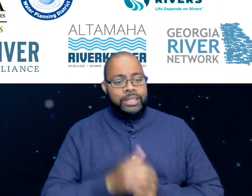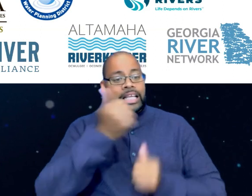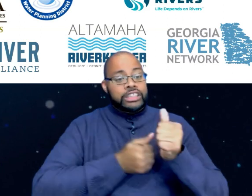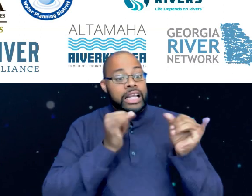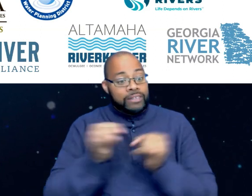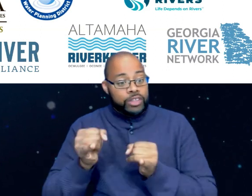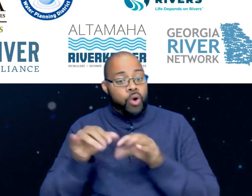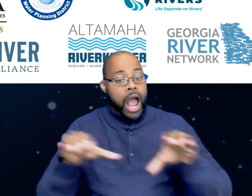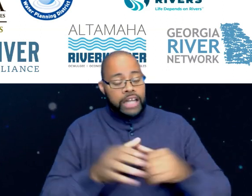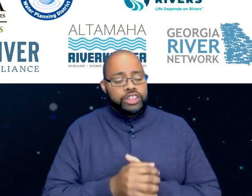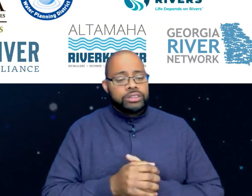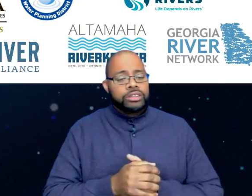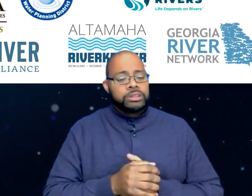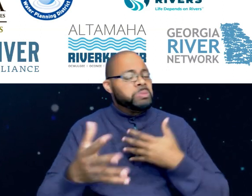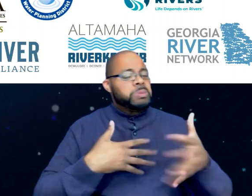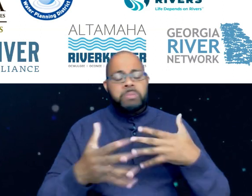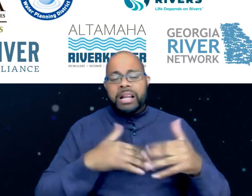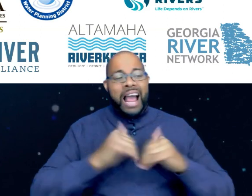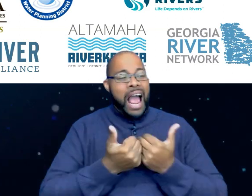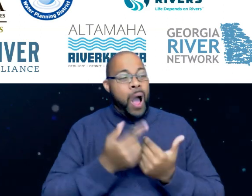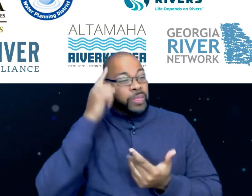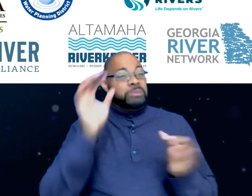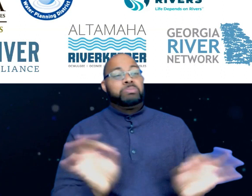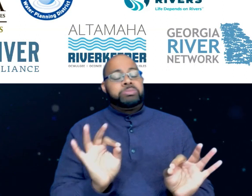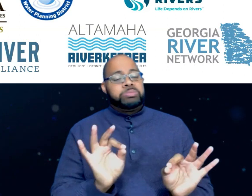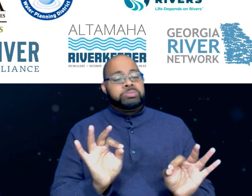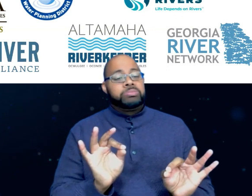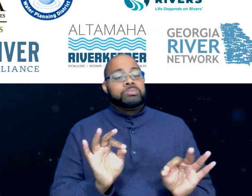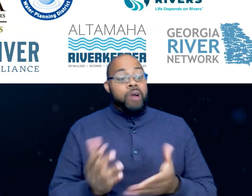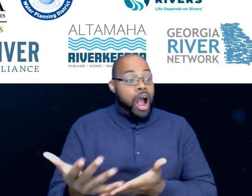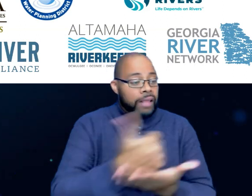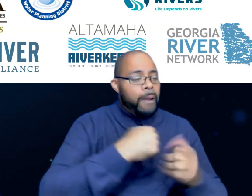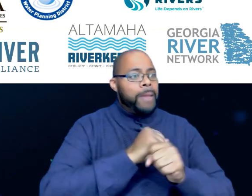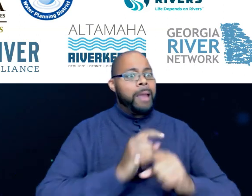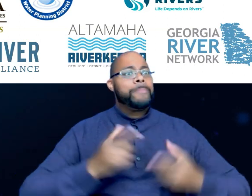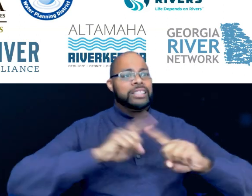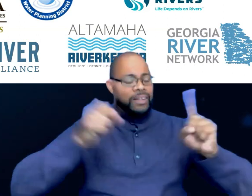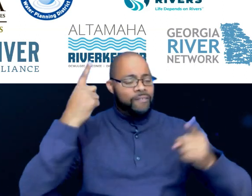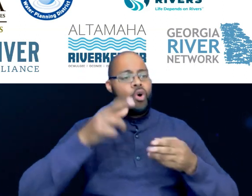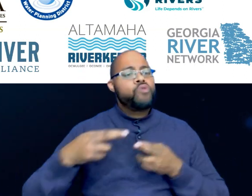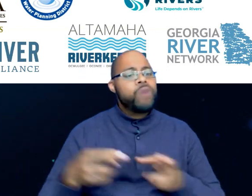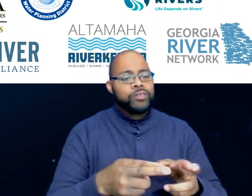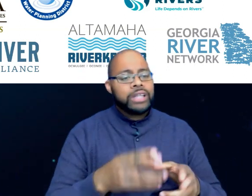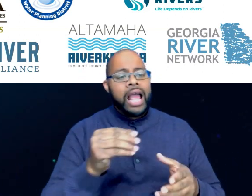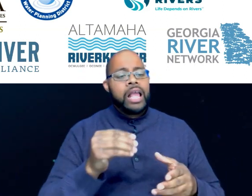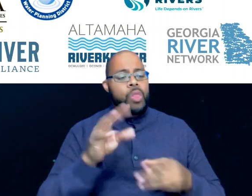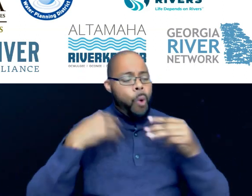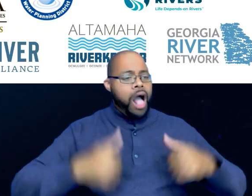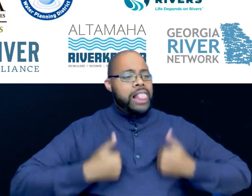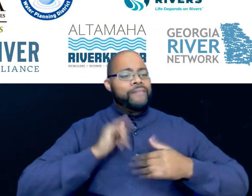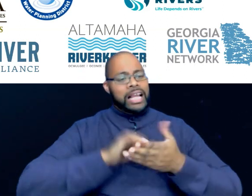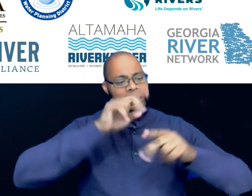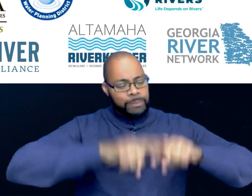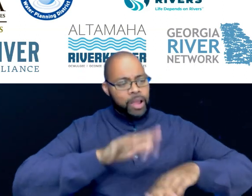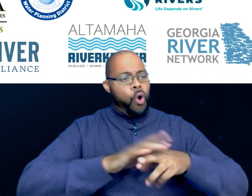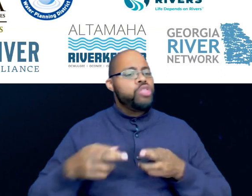our individual actions, no matter how seemingly small, collectively make a difference for our rivers and the wildlife that depend